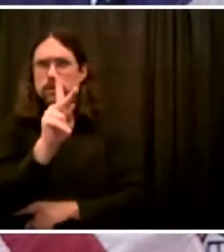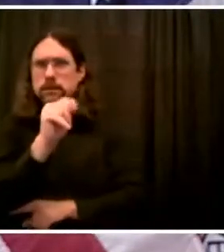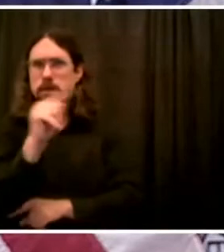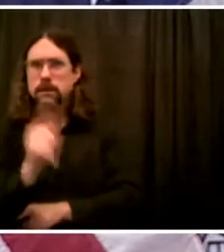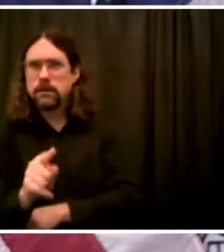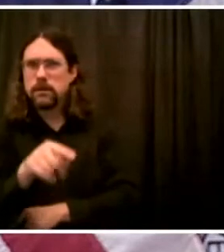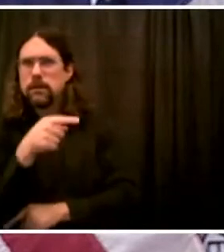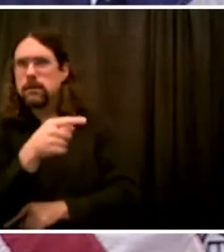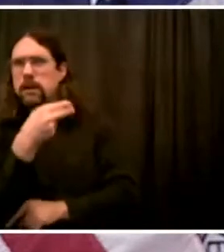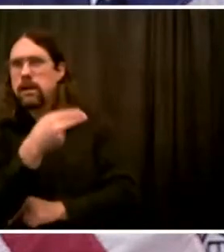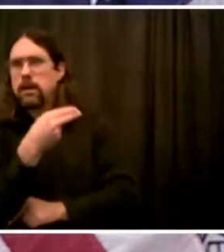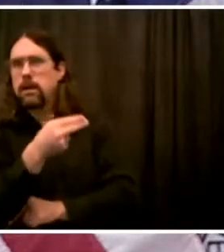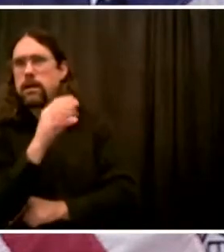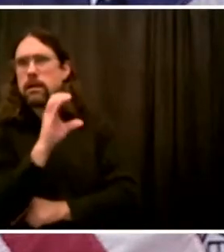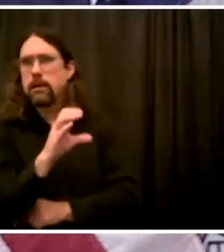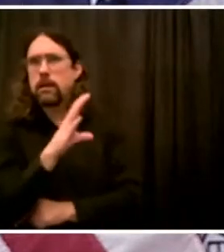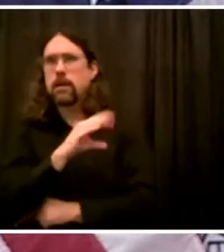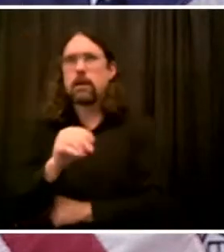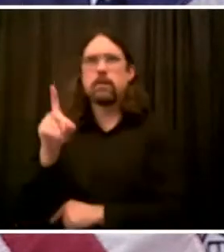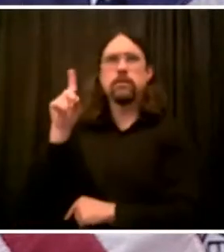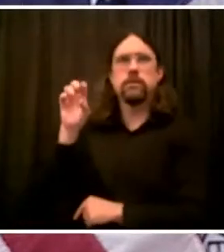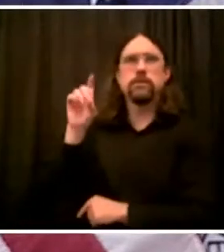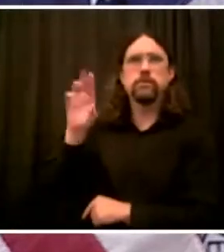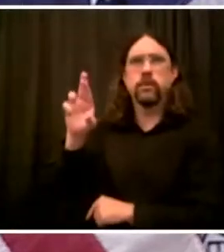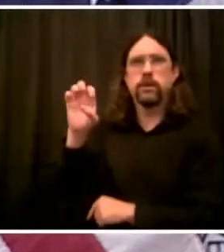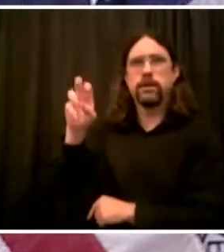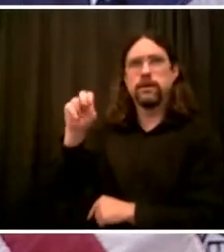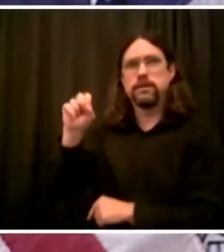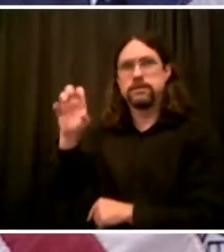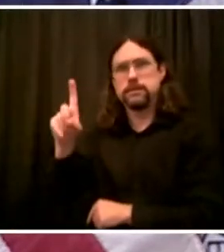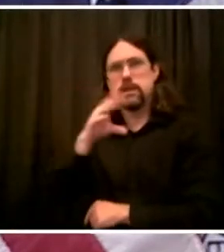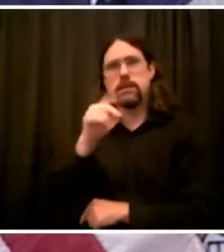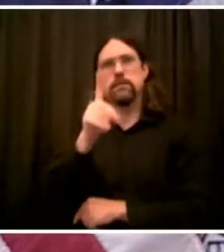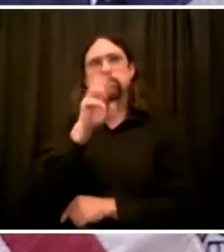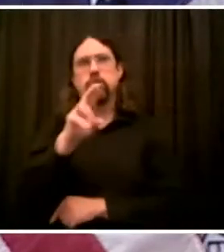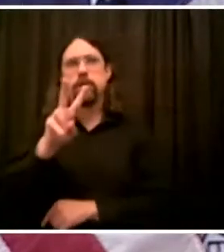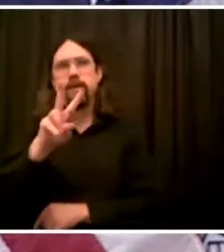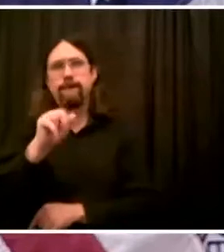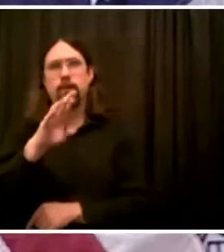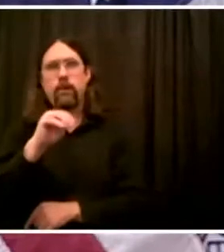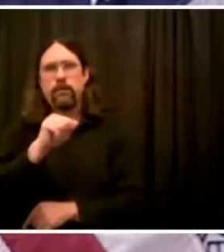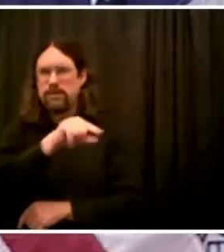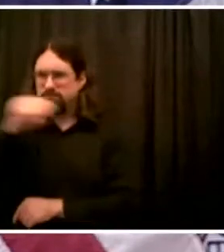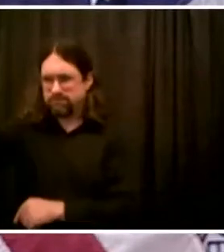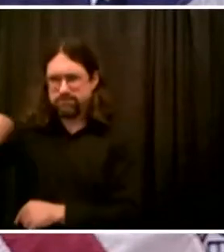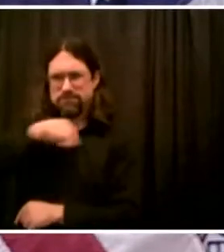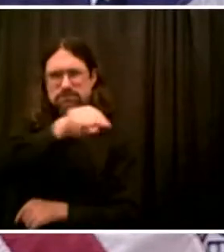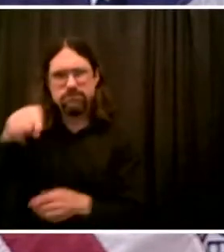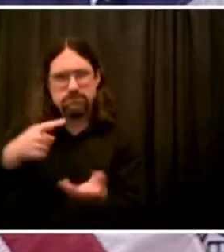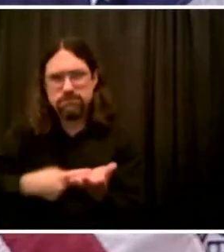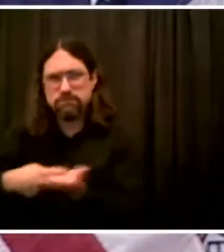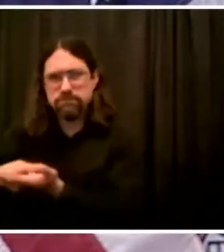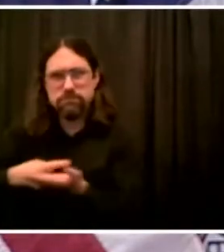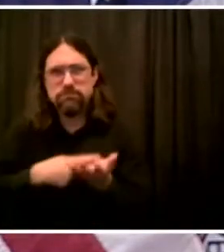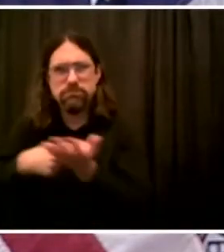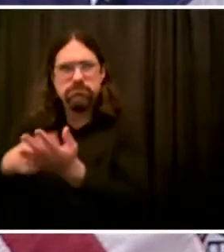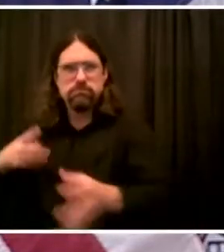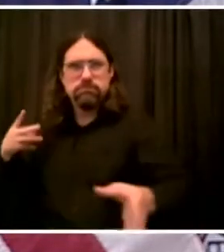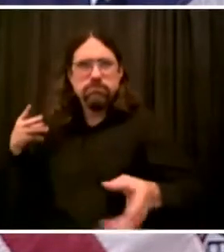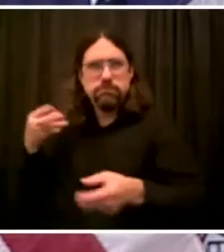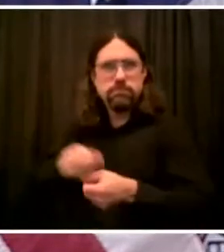Varma. A whole host of people have contributed to where we are now. And I